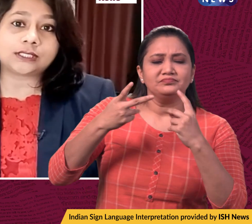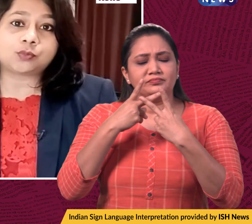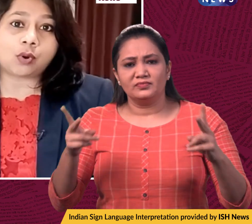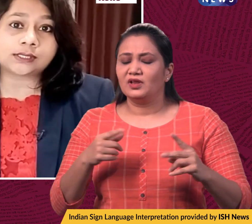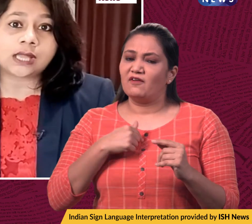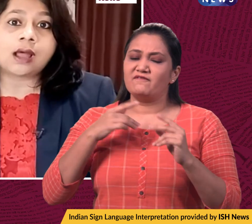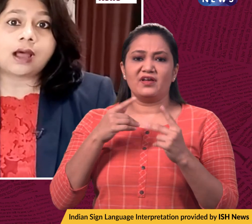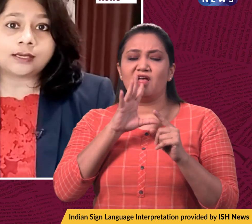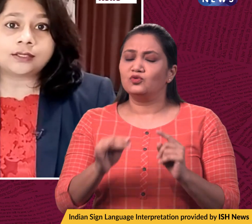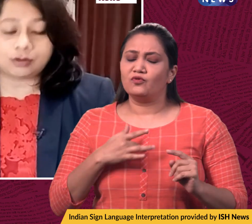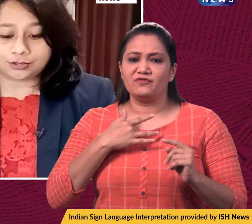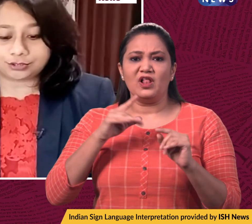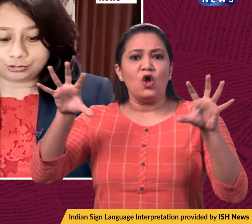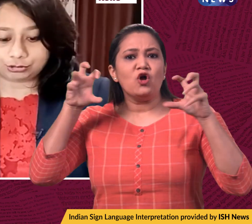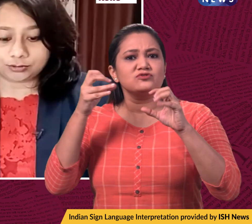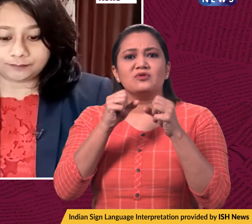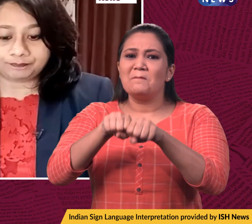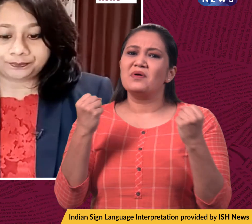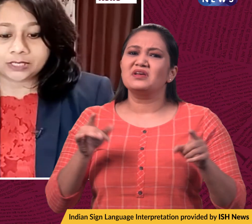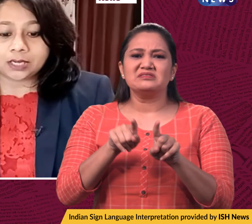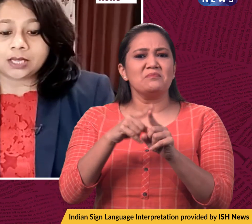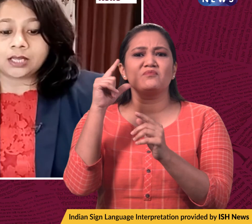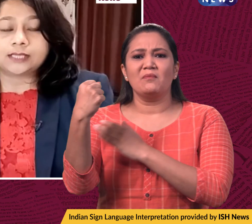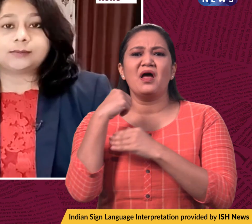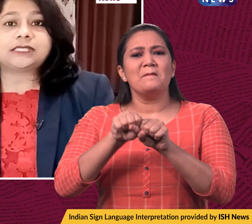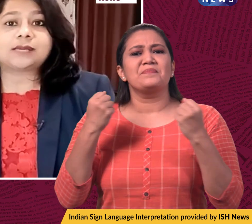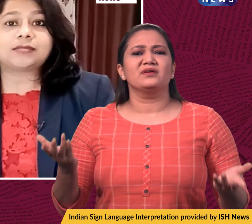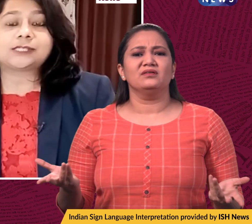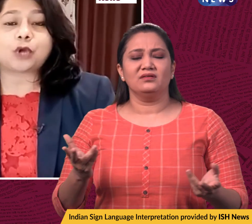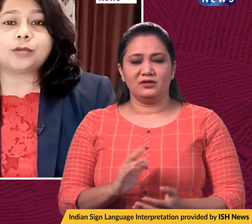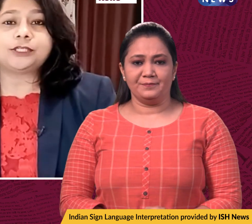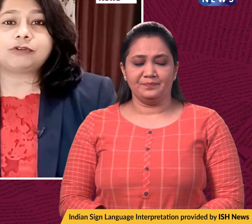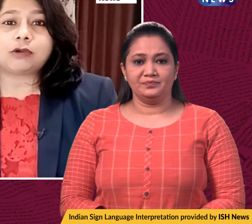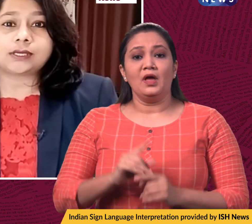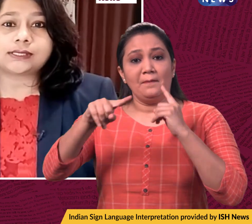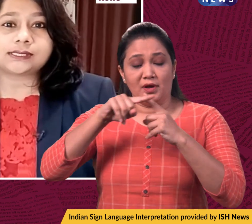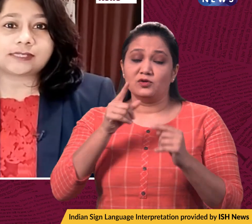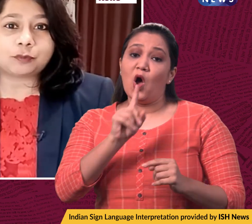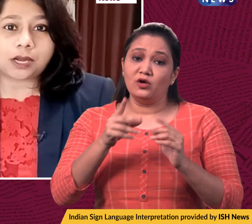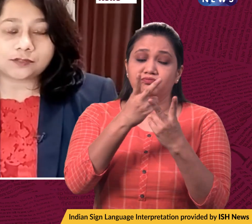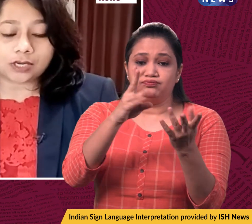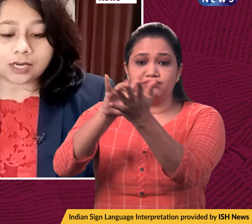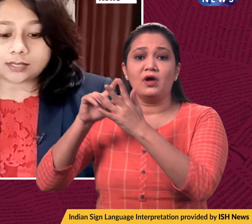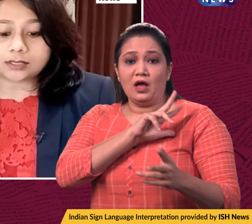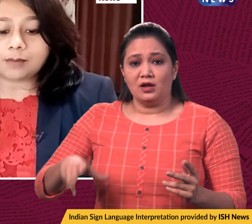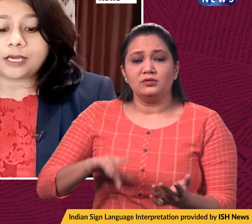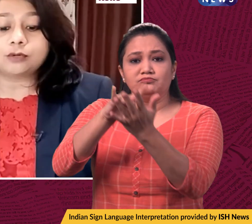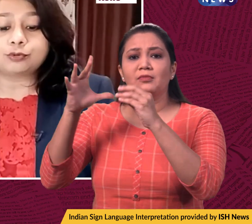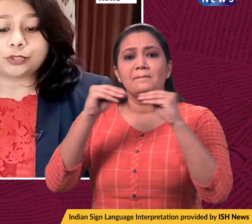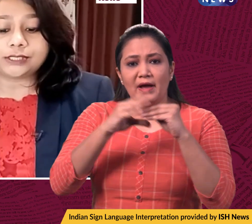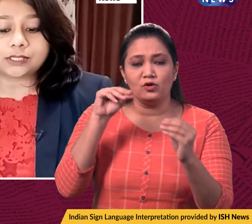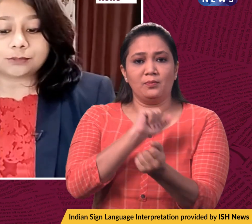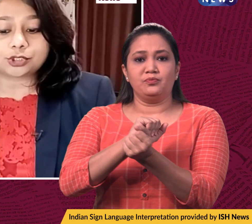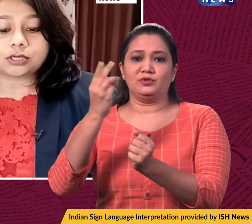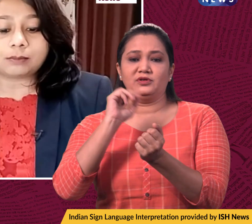that the verdict was unconstitutional. In the meantime, there's prohibitory orders in several parts of Karnataka.